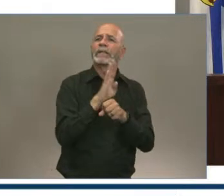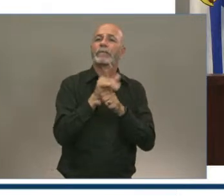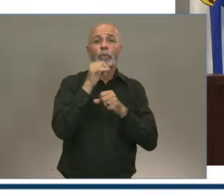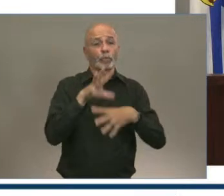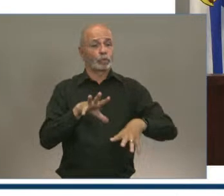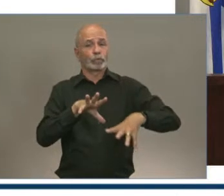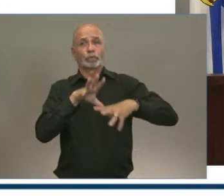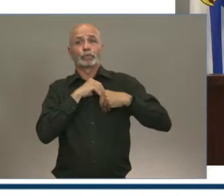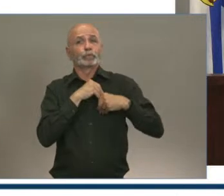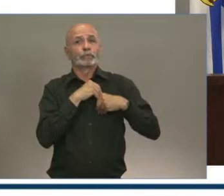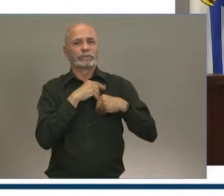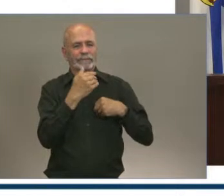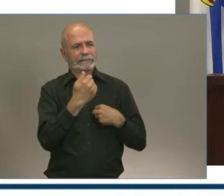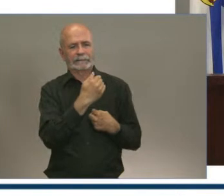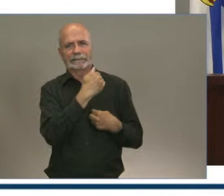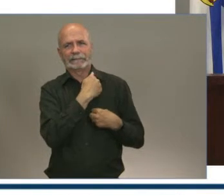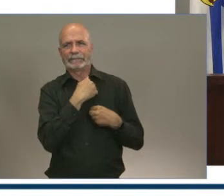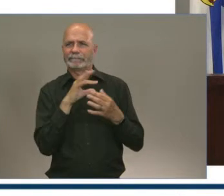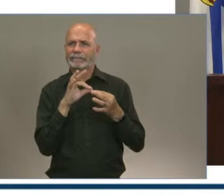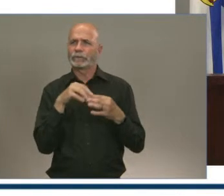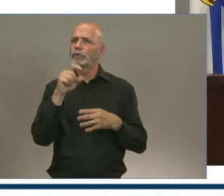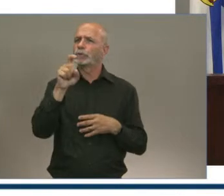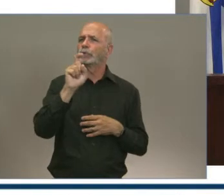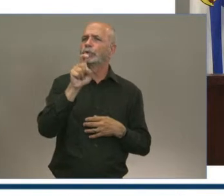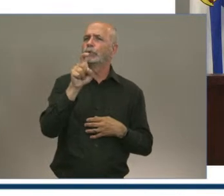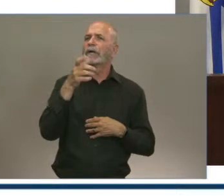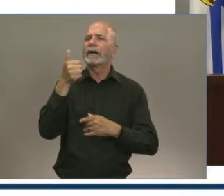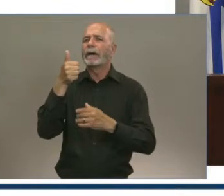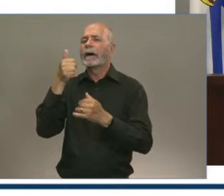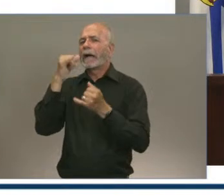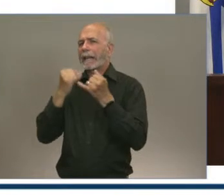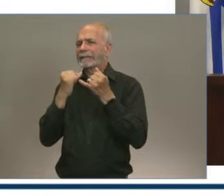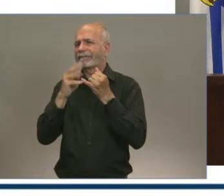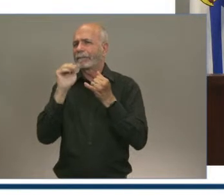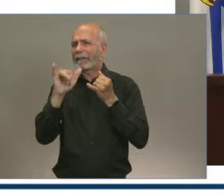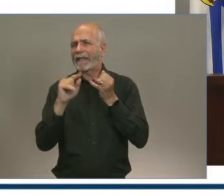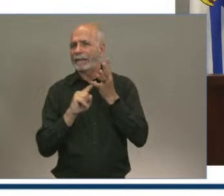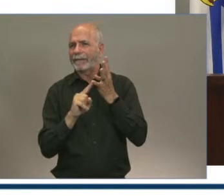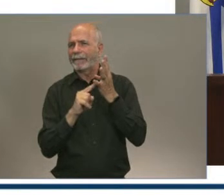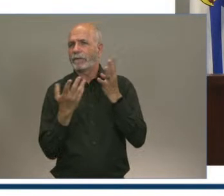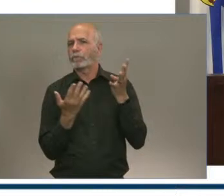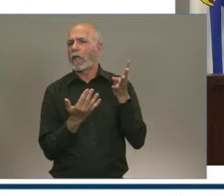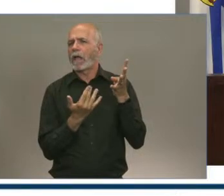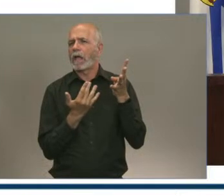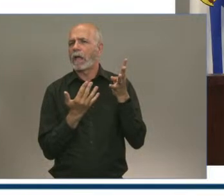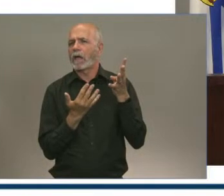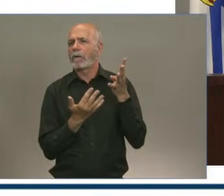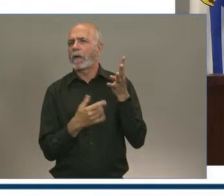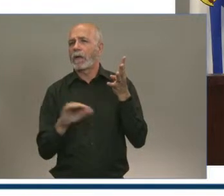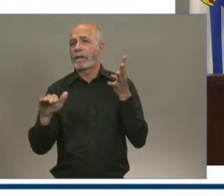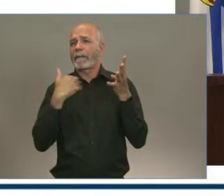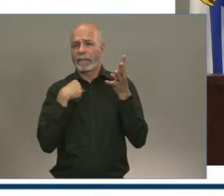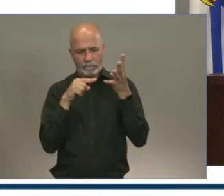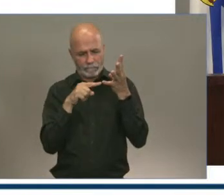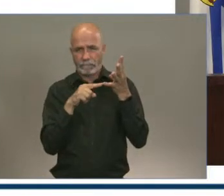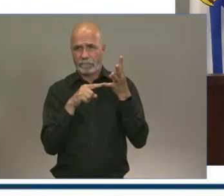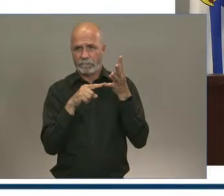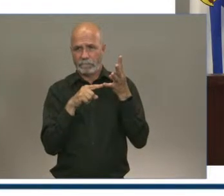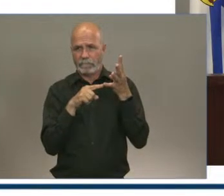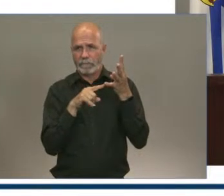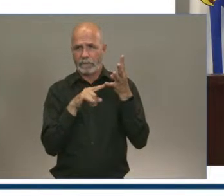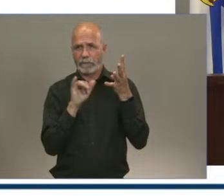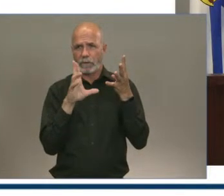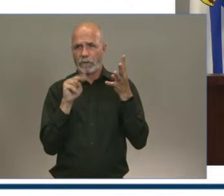were promised a check by the end of May. And here's a quote from their email. As of June 11th, nothing in the mail,